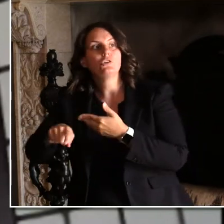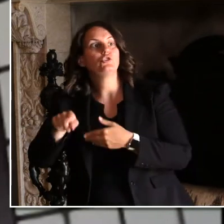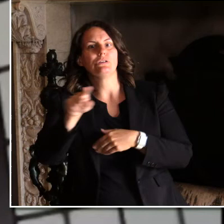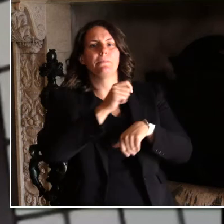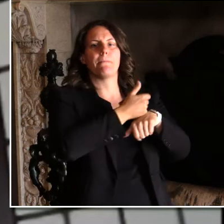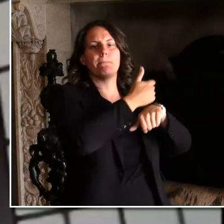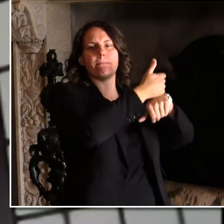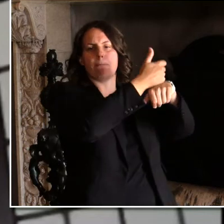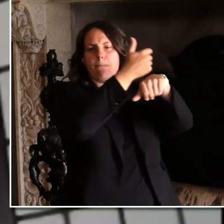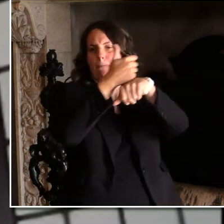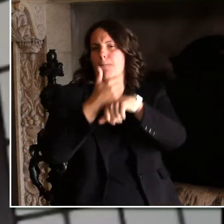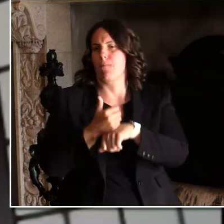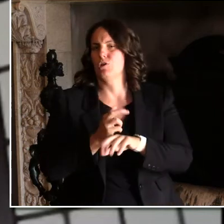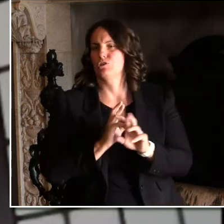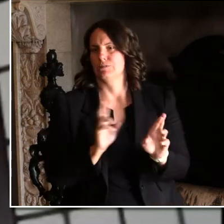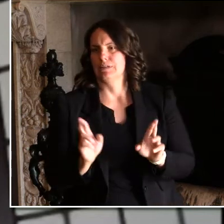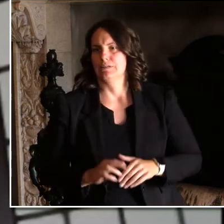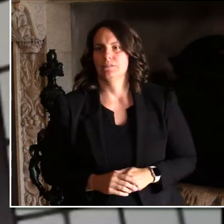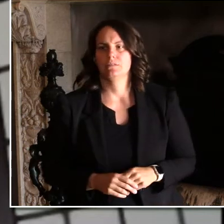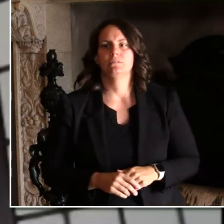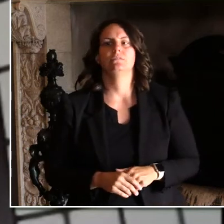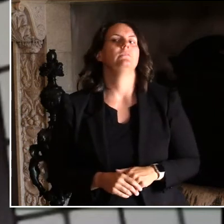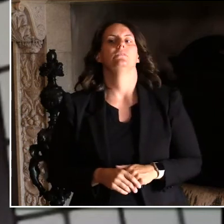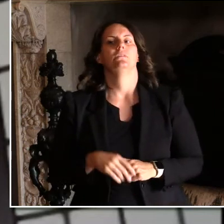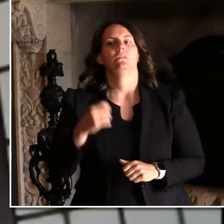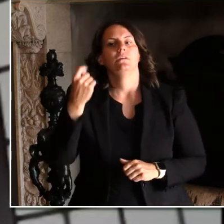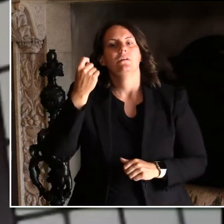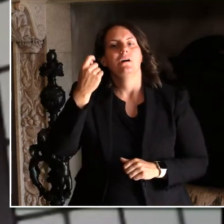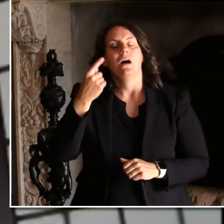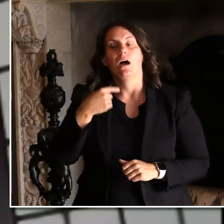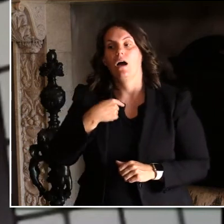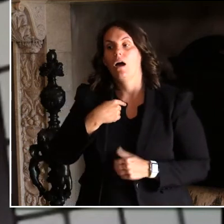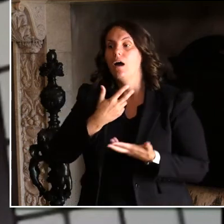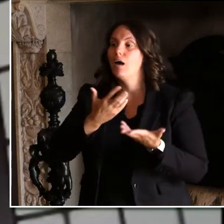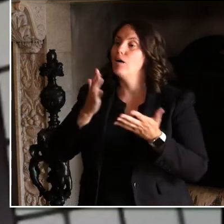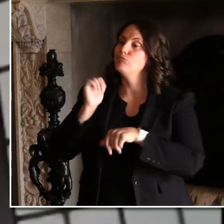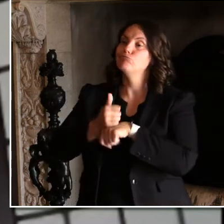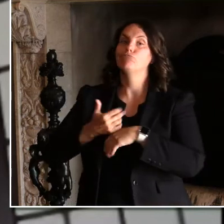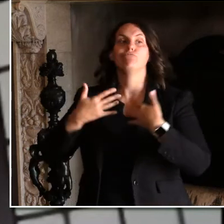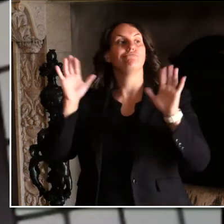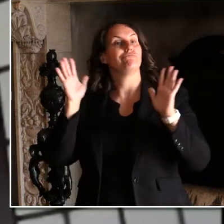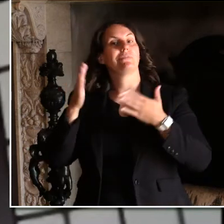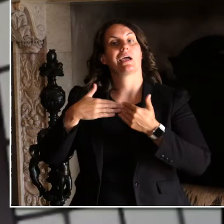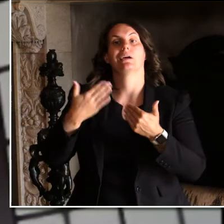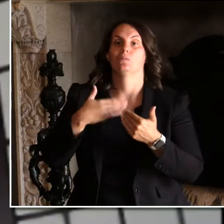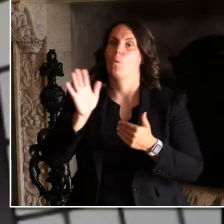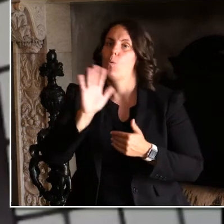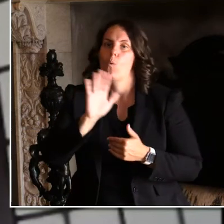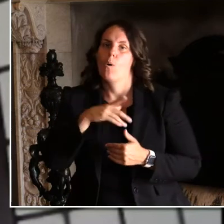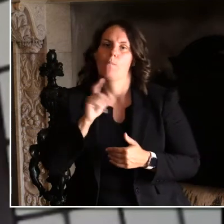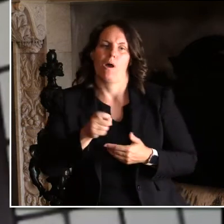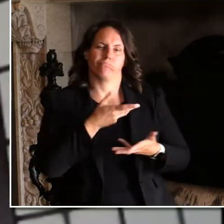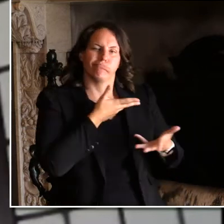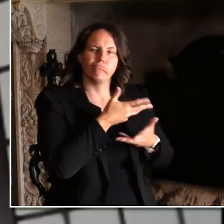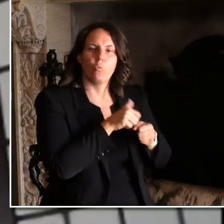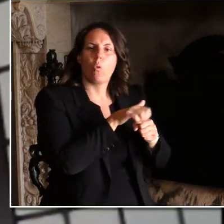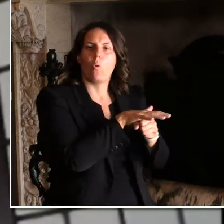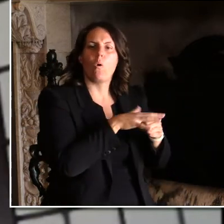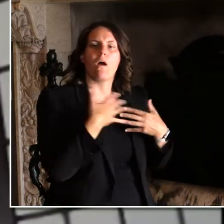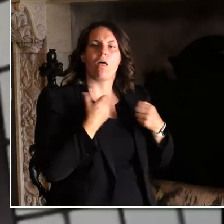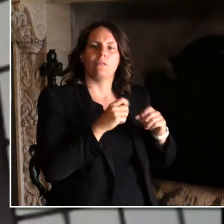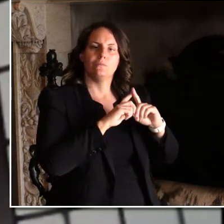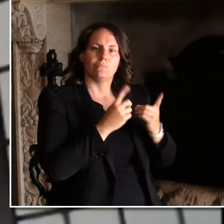taking some coordination with our local partners to ensure that that we're able to roll that out within